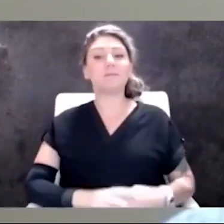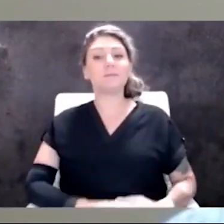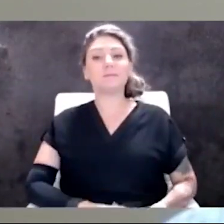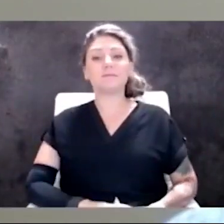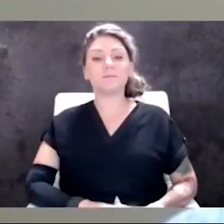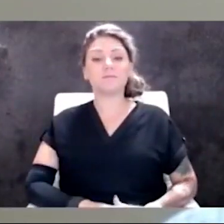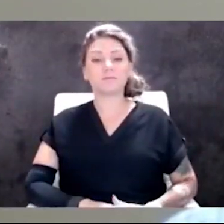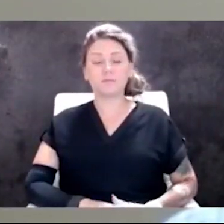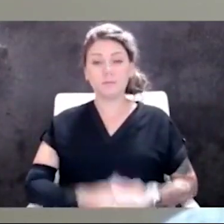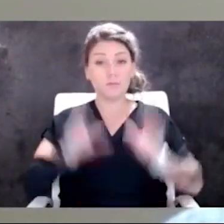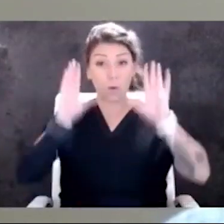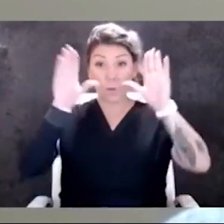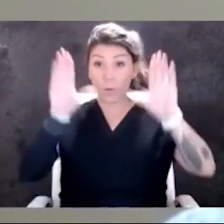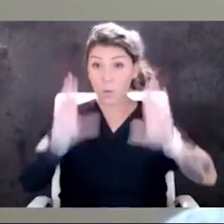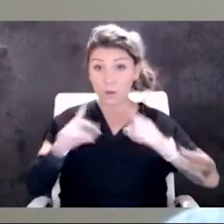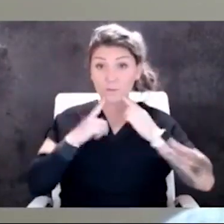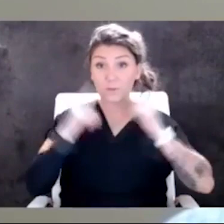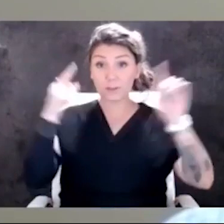good success